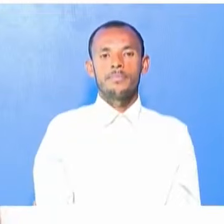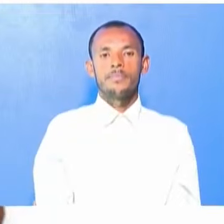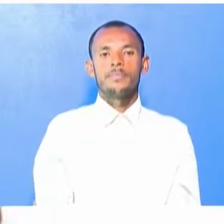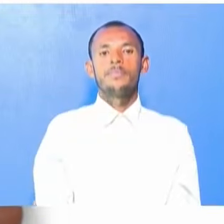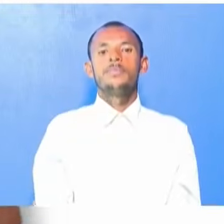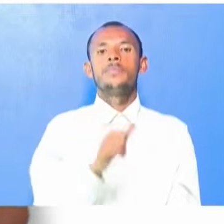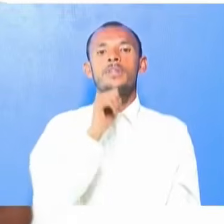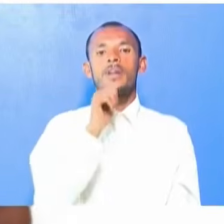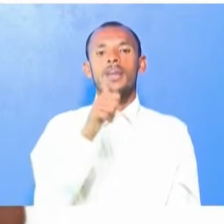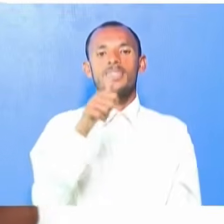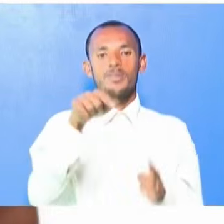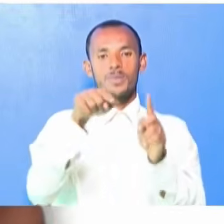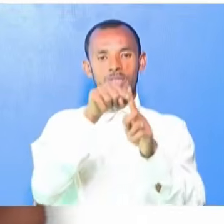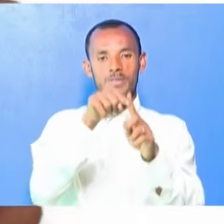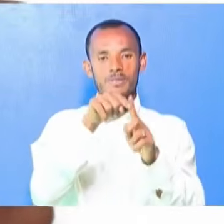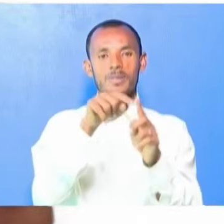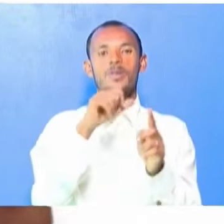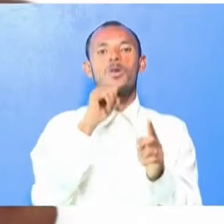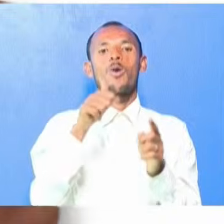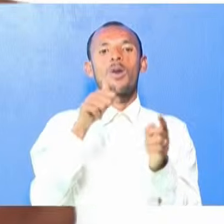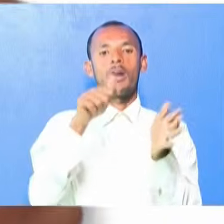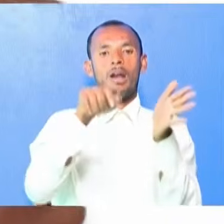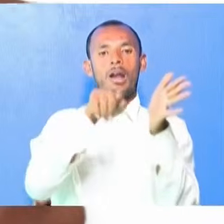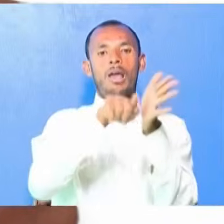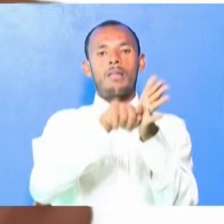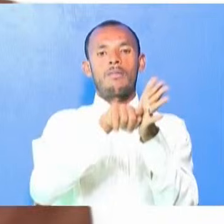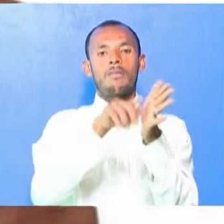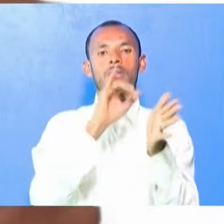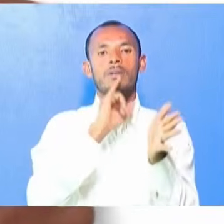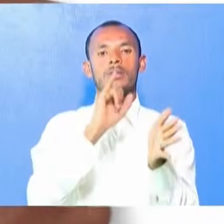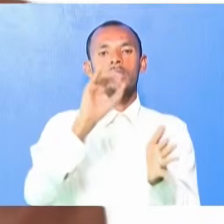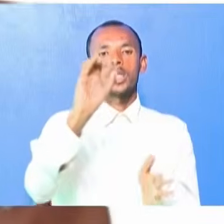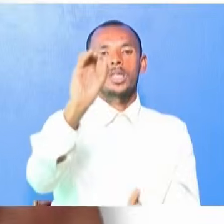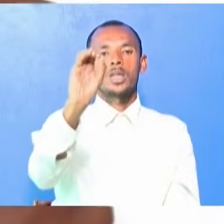Neither positive nor negative.